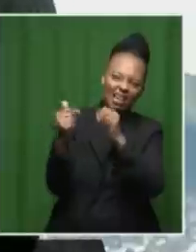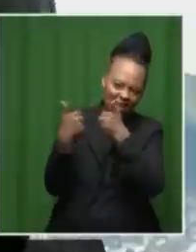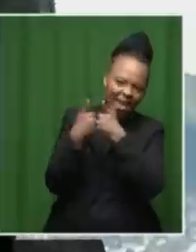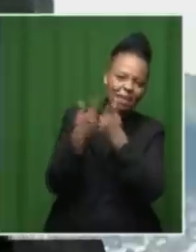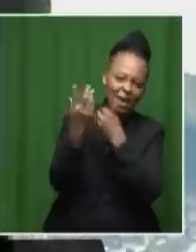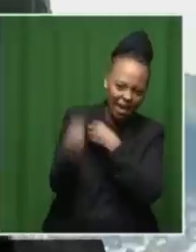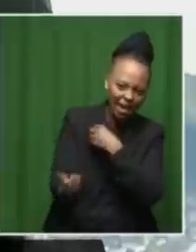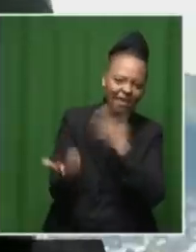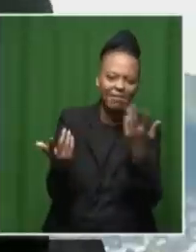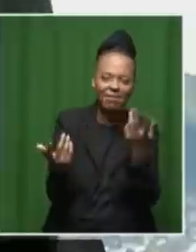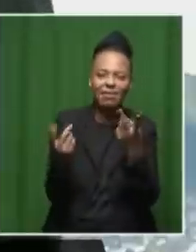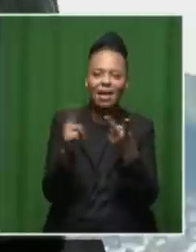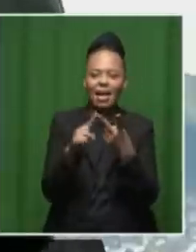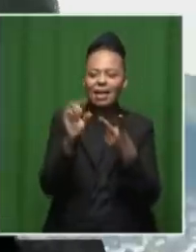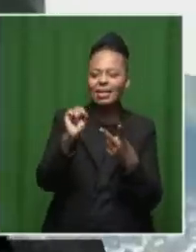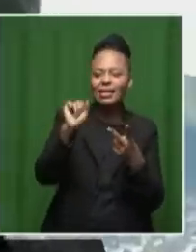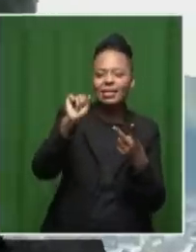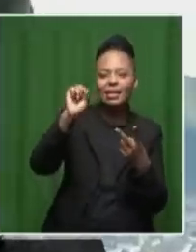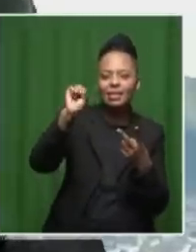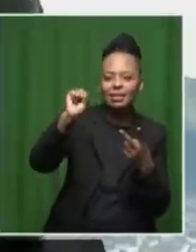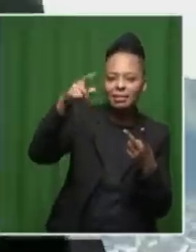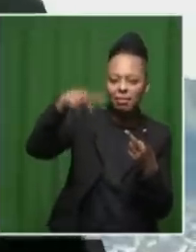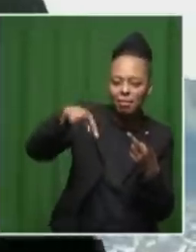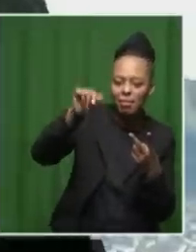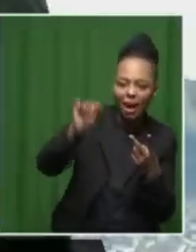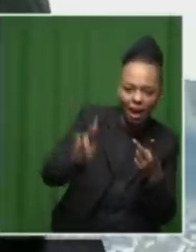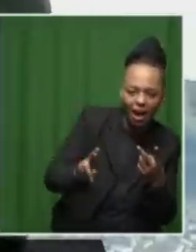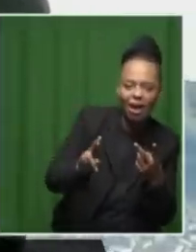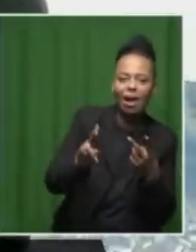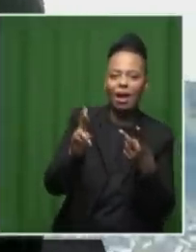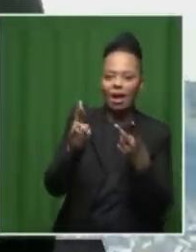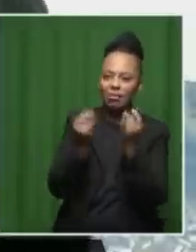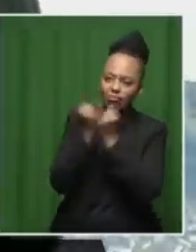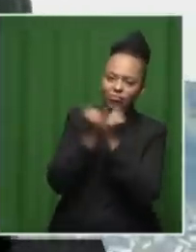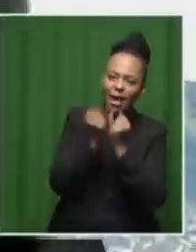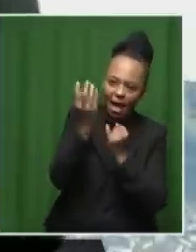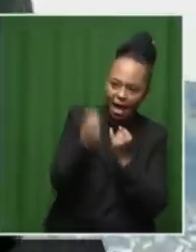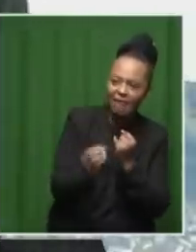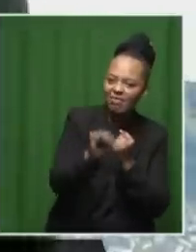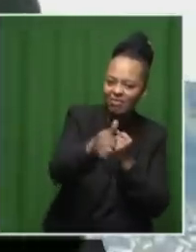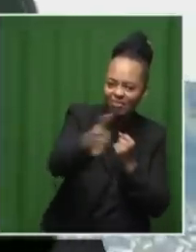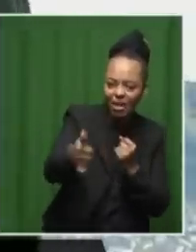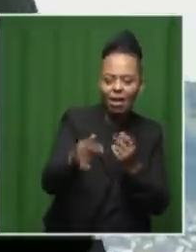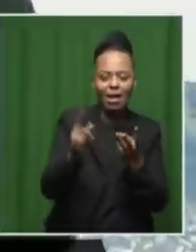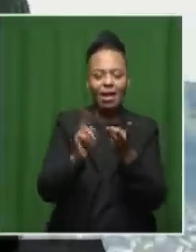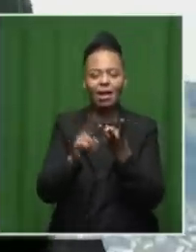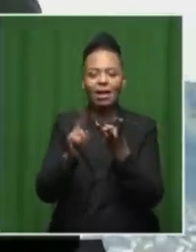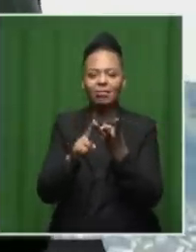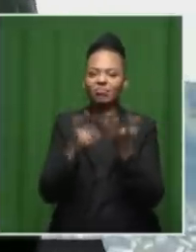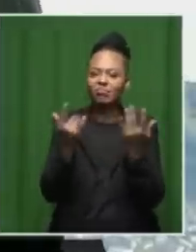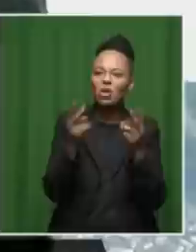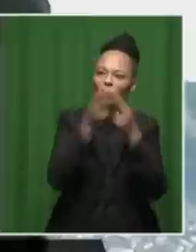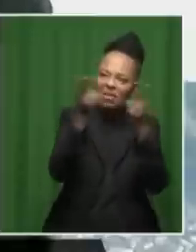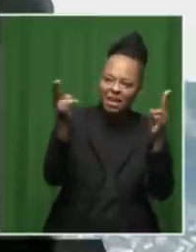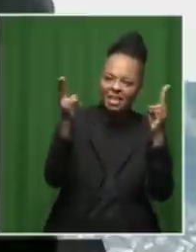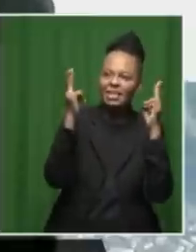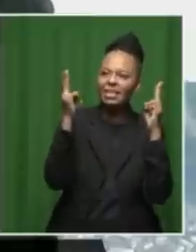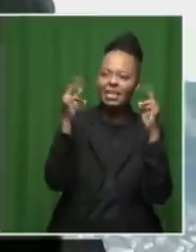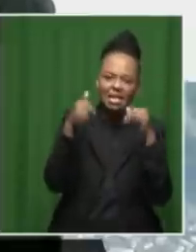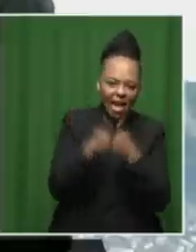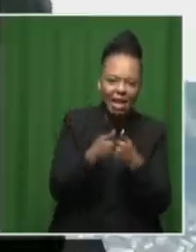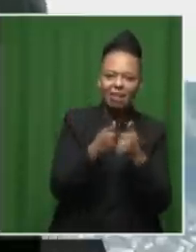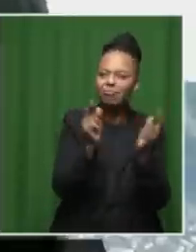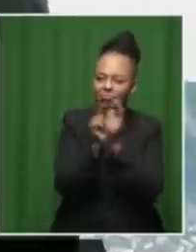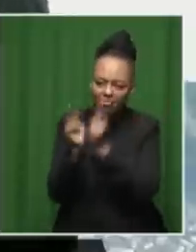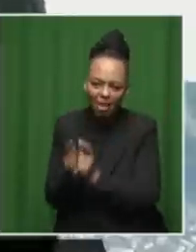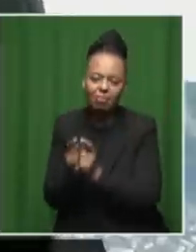up. We do have the SPA Championships coming up. We do have universities having their own tournaments. So the more we talk about netball, the more we have netball out there for all